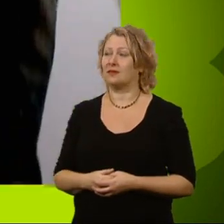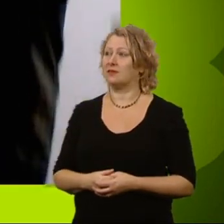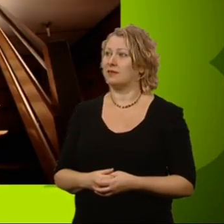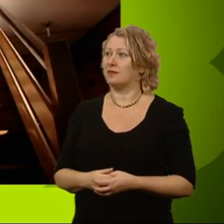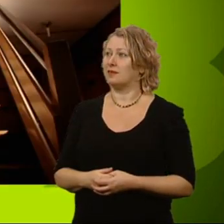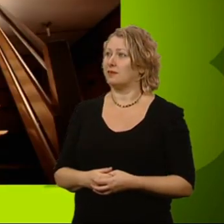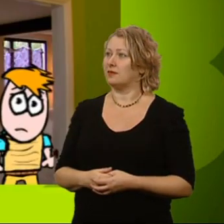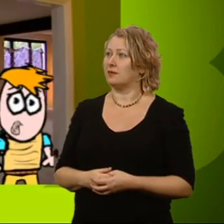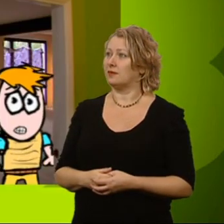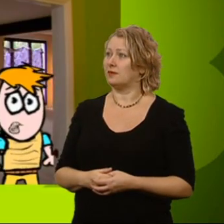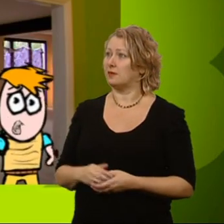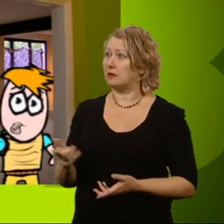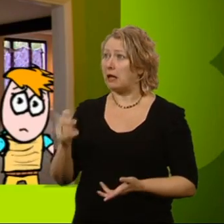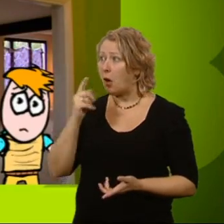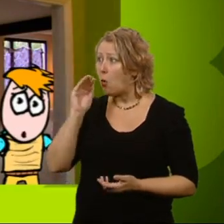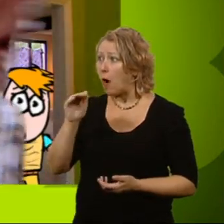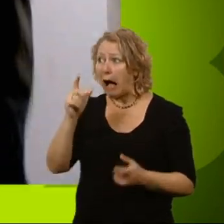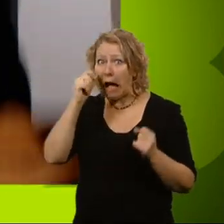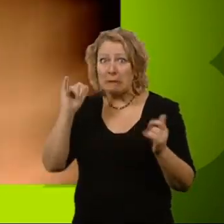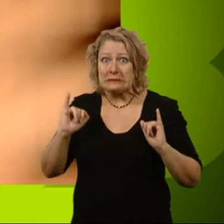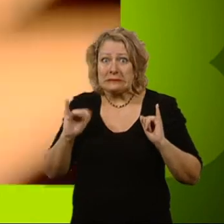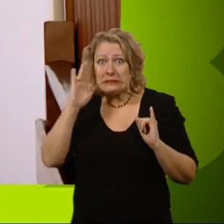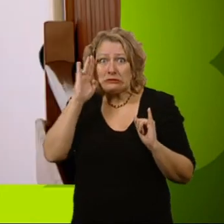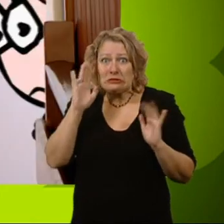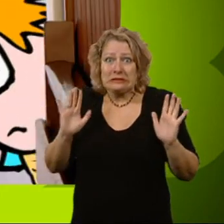Oh. Oh, no. I can't wake him up. He's dangerous.